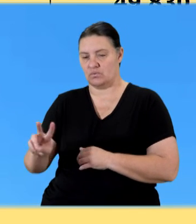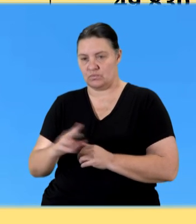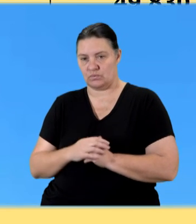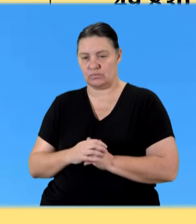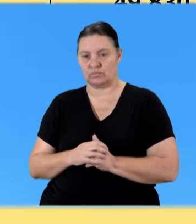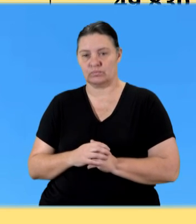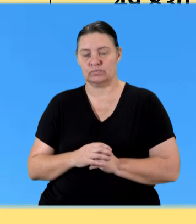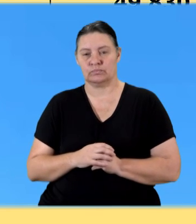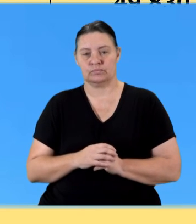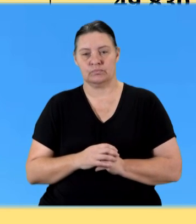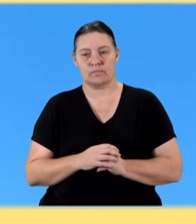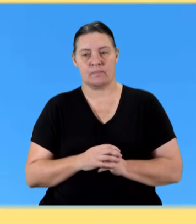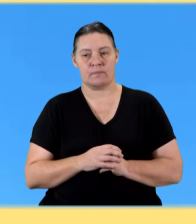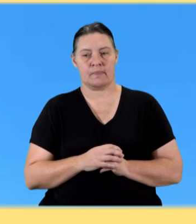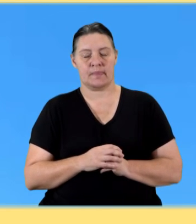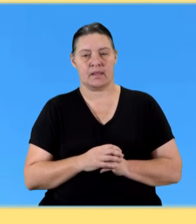9,542.